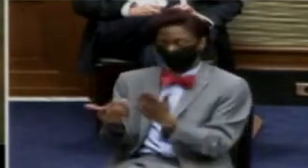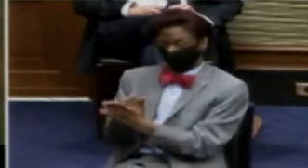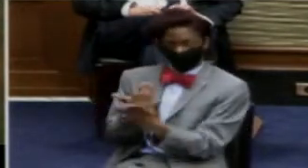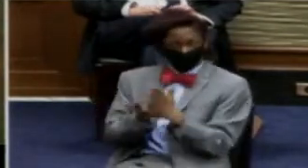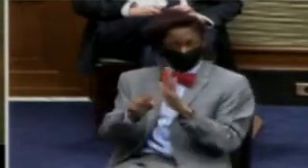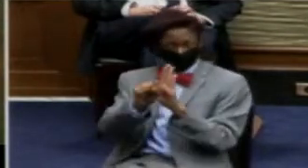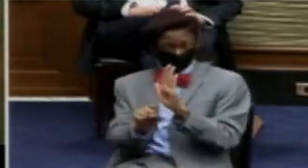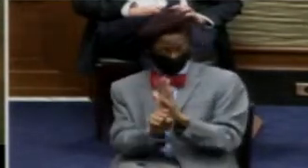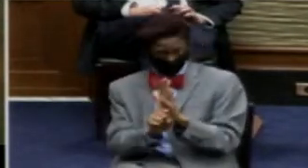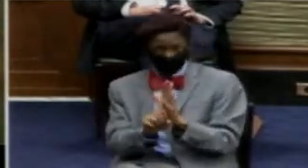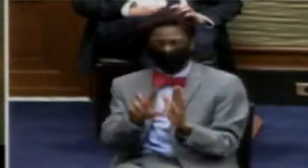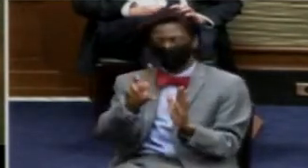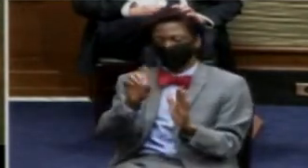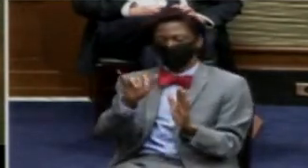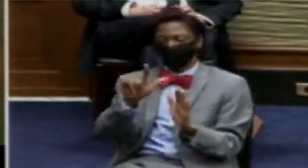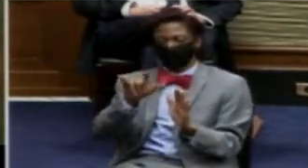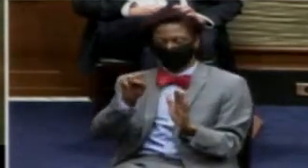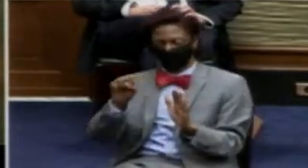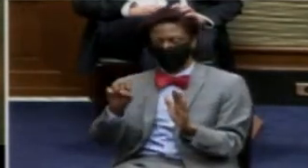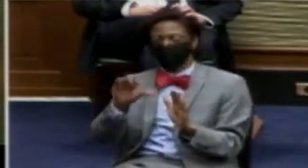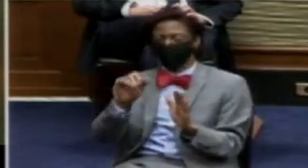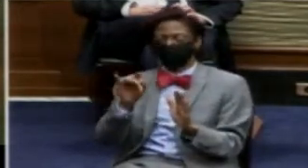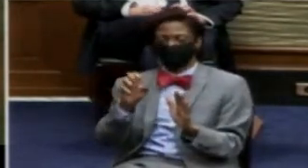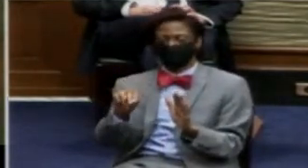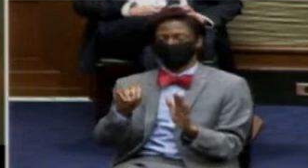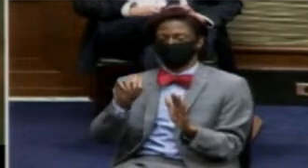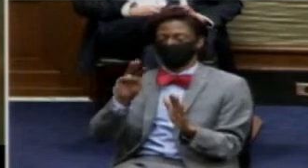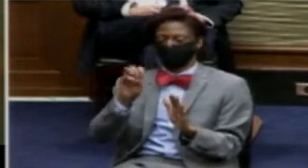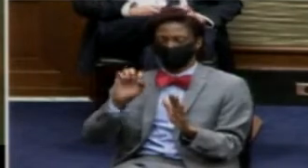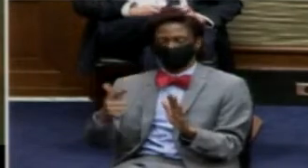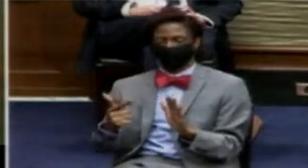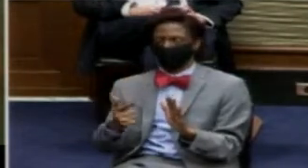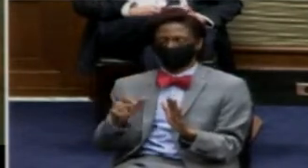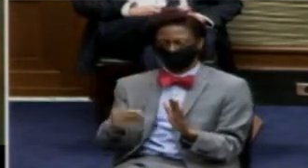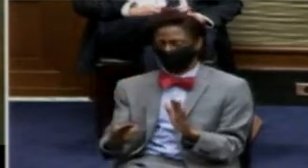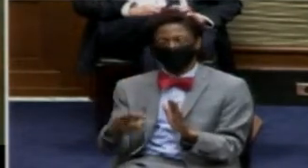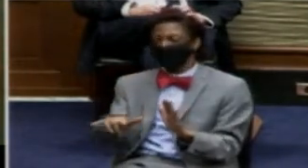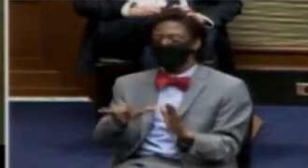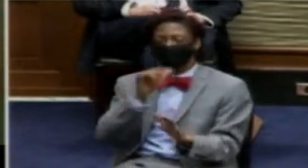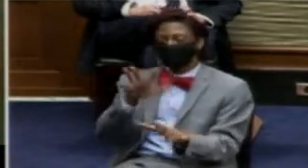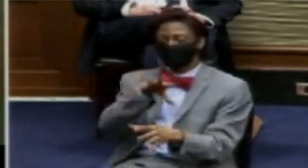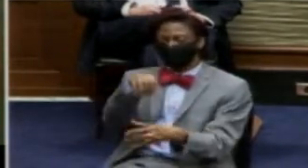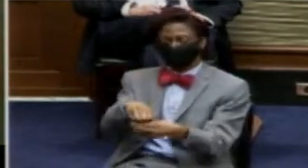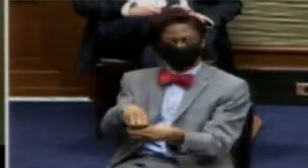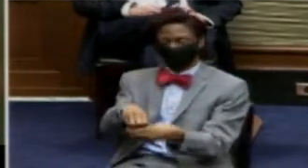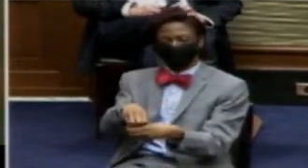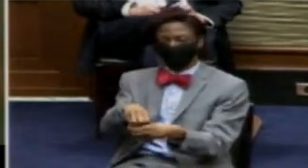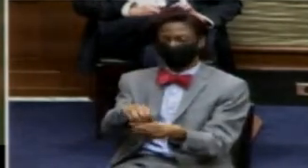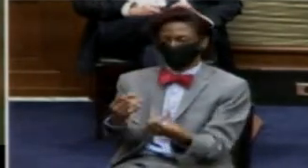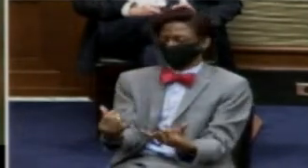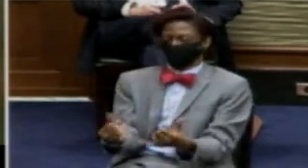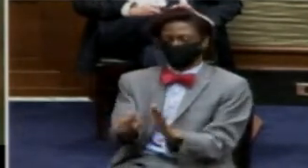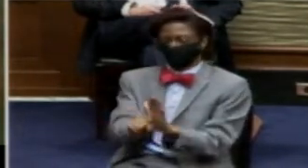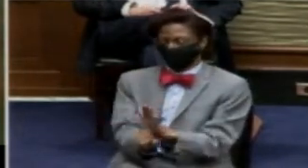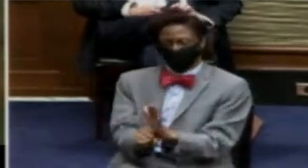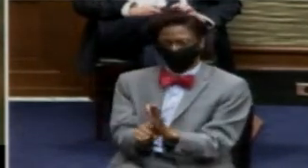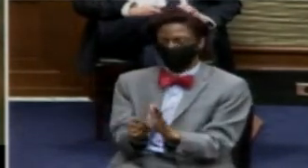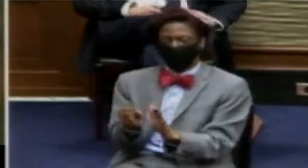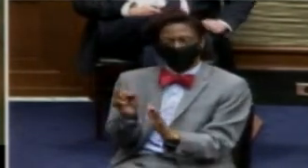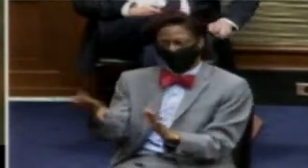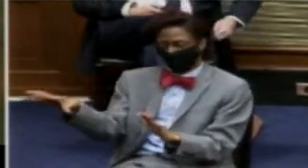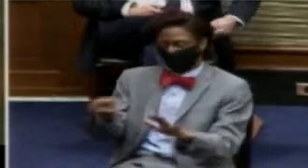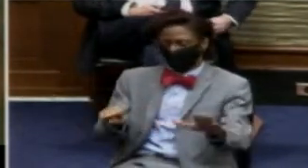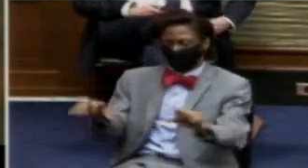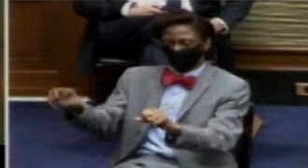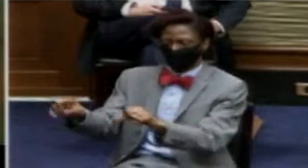Douglas Commonwealth, created by H.R. 51, would not be formed within the jurisdiction of an existing state, nor by combining